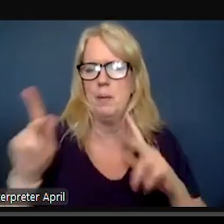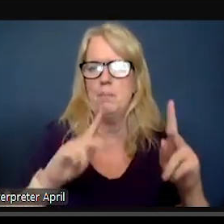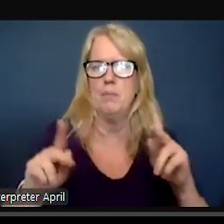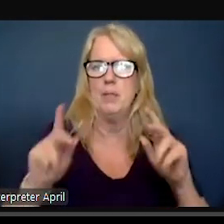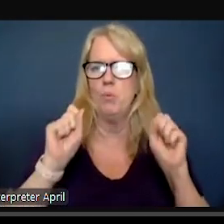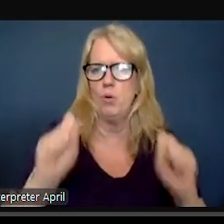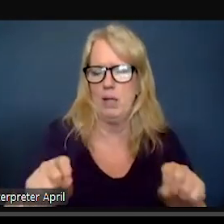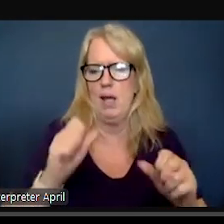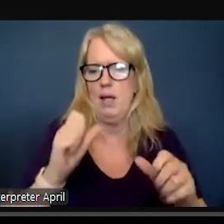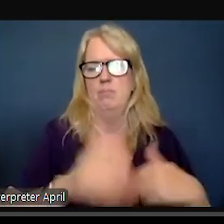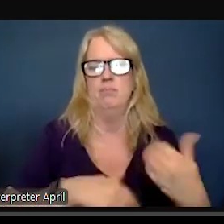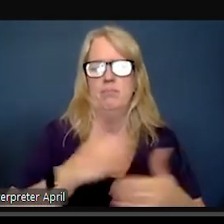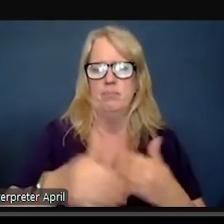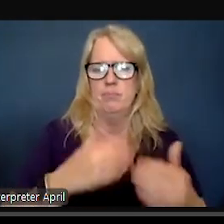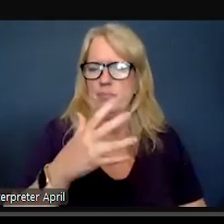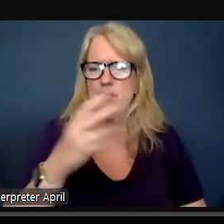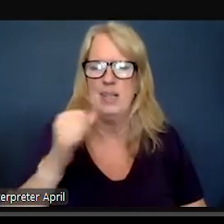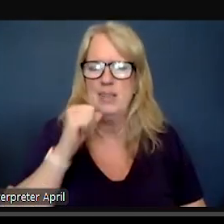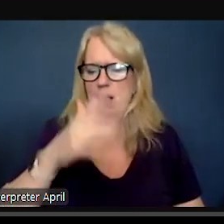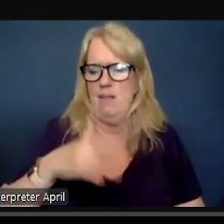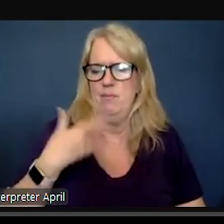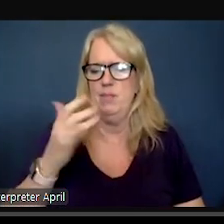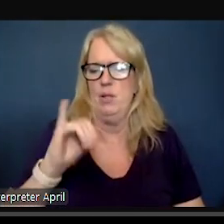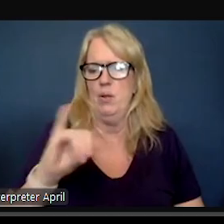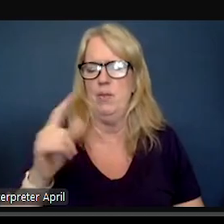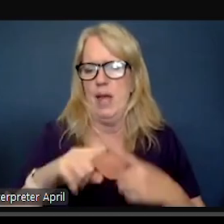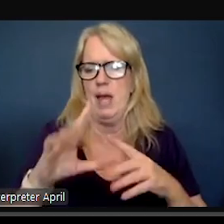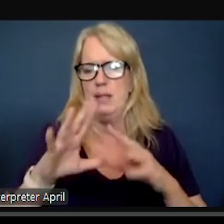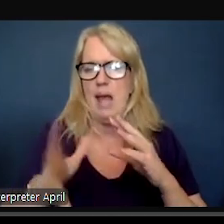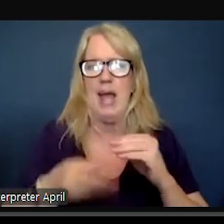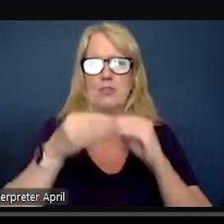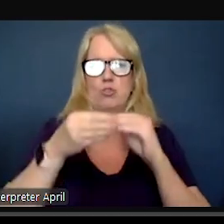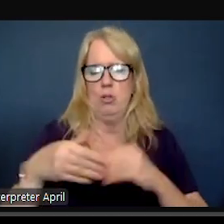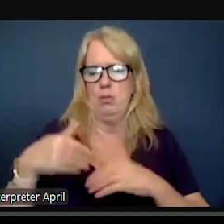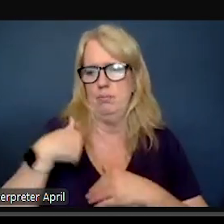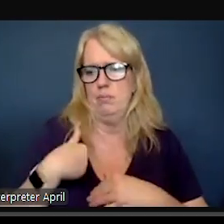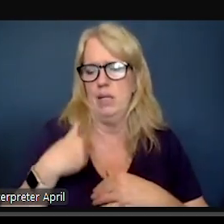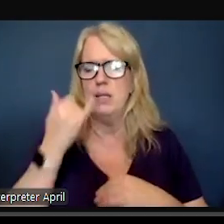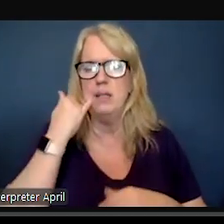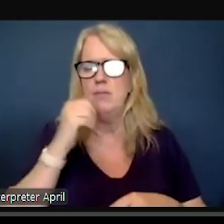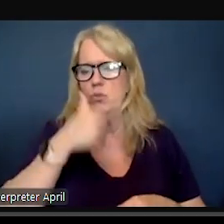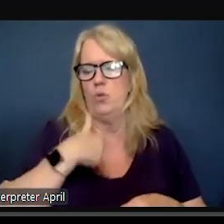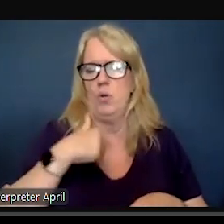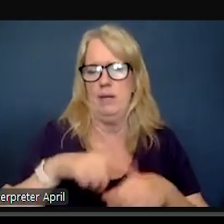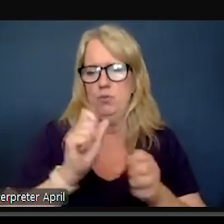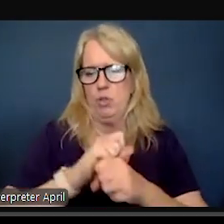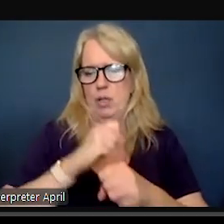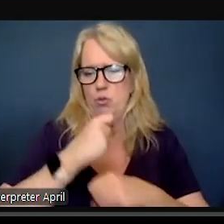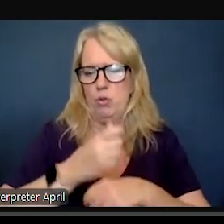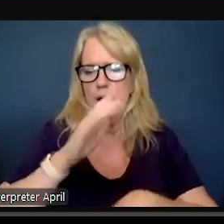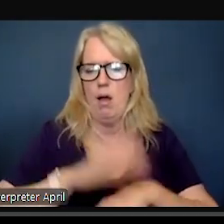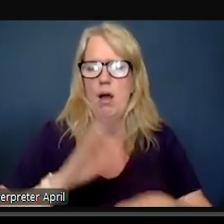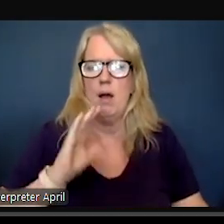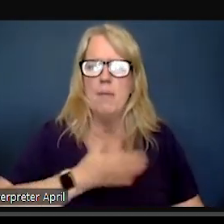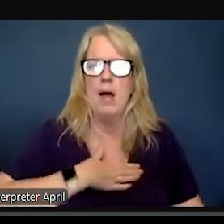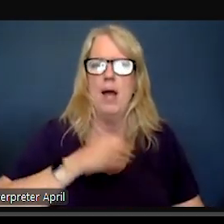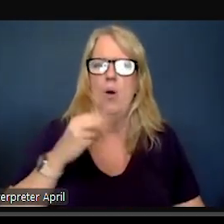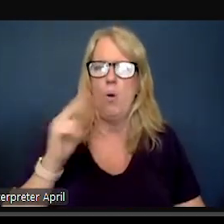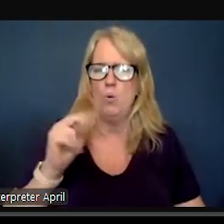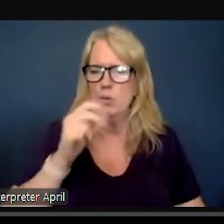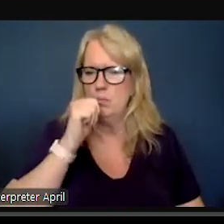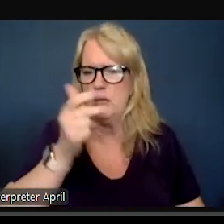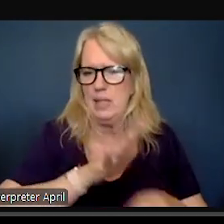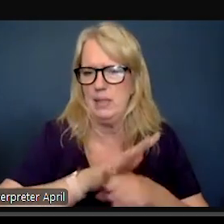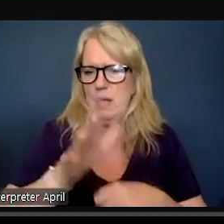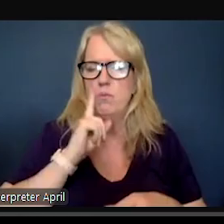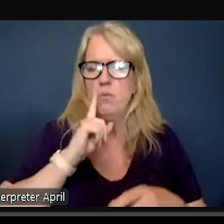just run with it and didn't feel that extra burden that, like, if I don't have time to create on my own, there isn't enough